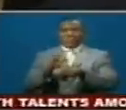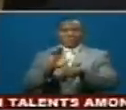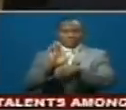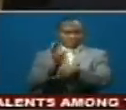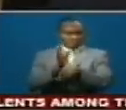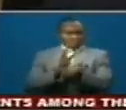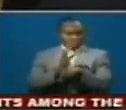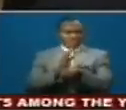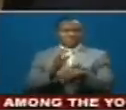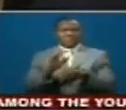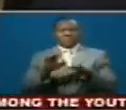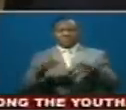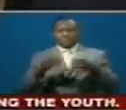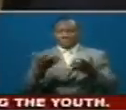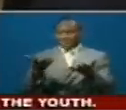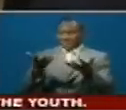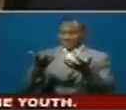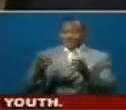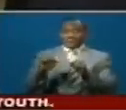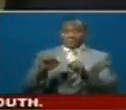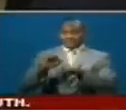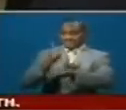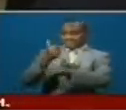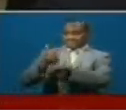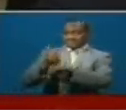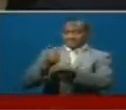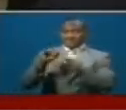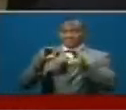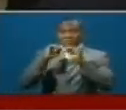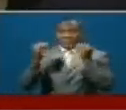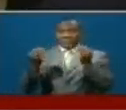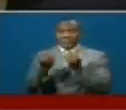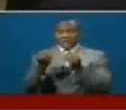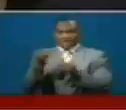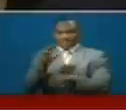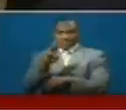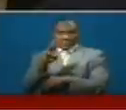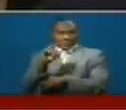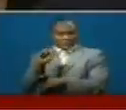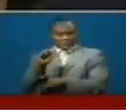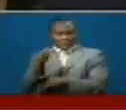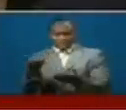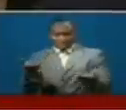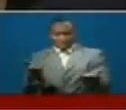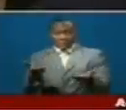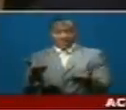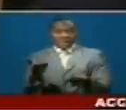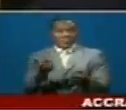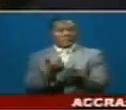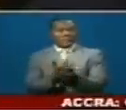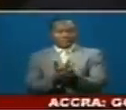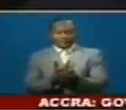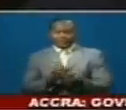is looking at setting up its regional office for West Africa here in Ghana.